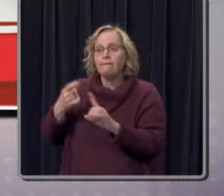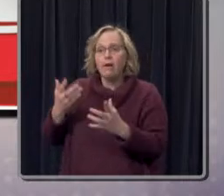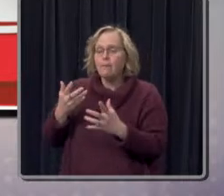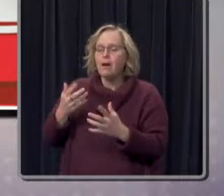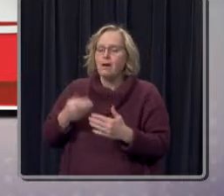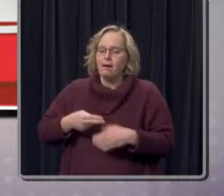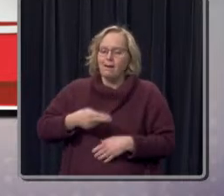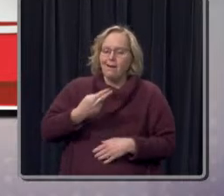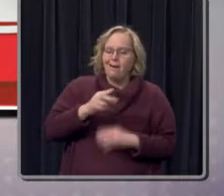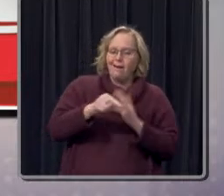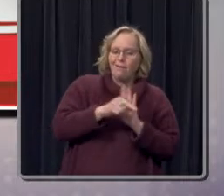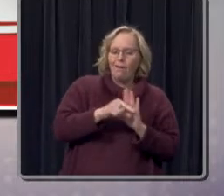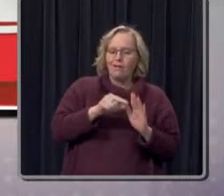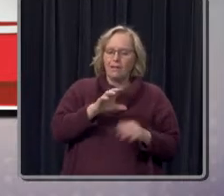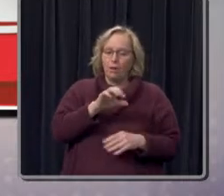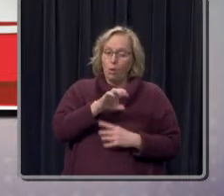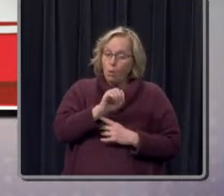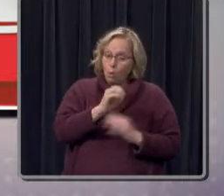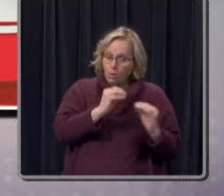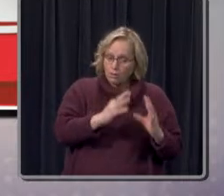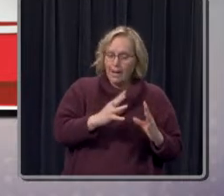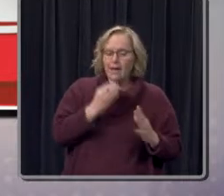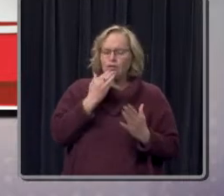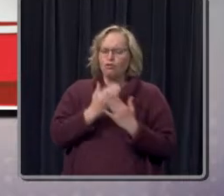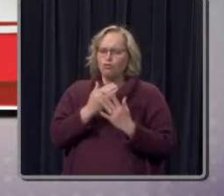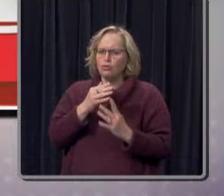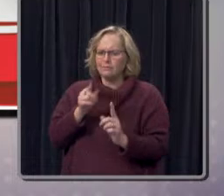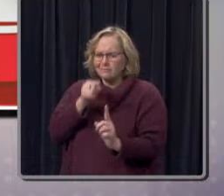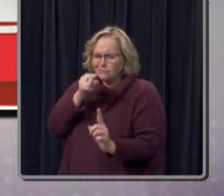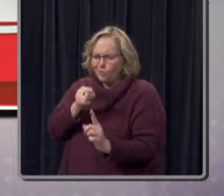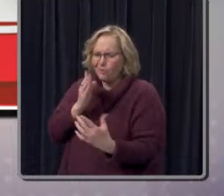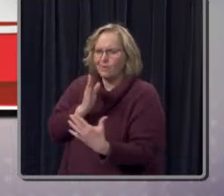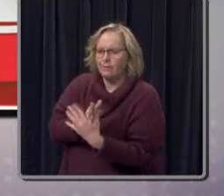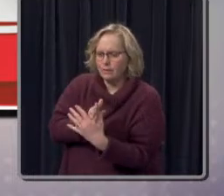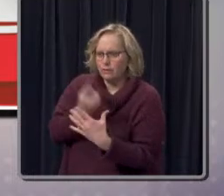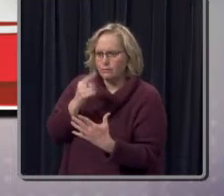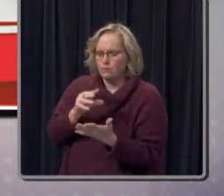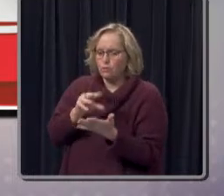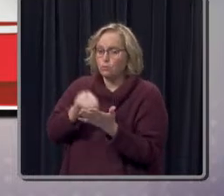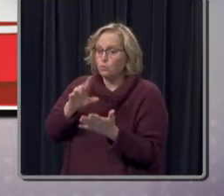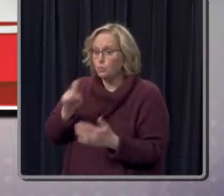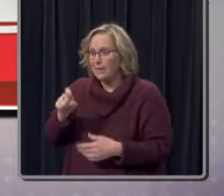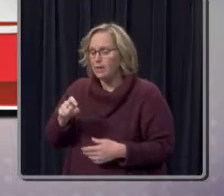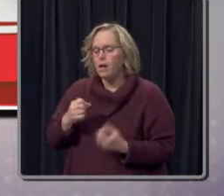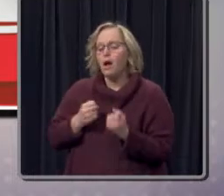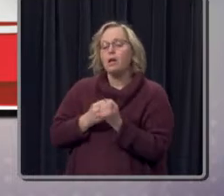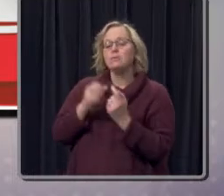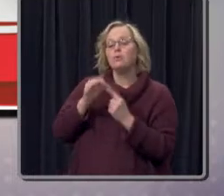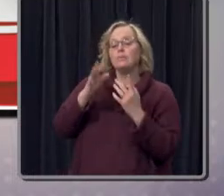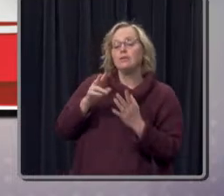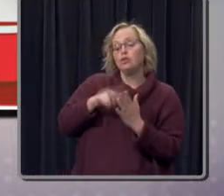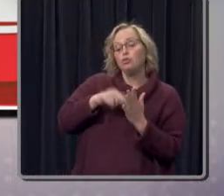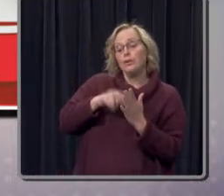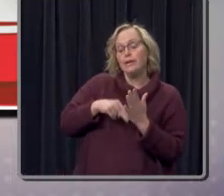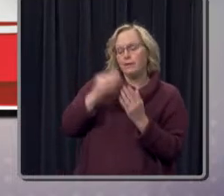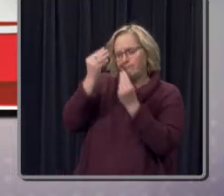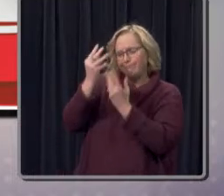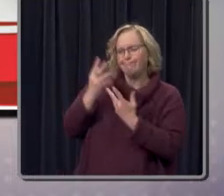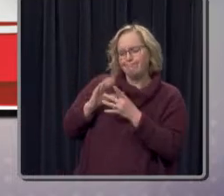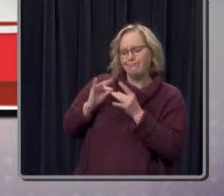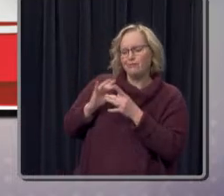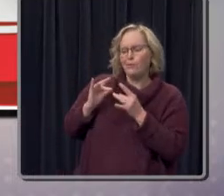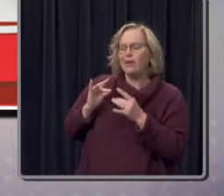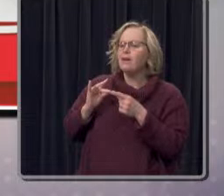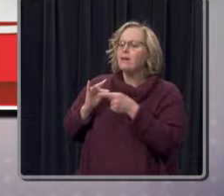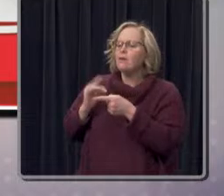core instruction and good targeted interventions for the kids that need it. One of our support specialists in reading shared a story with me that she